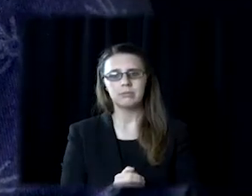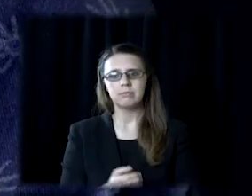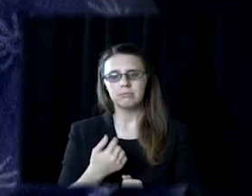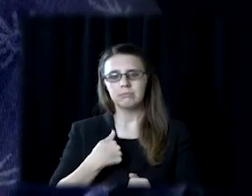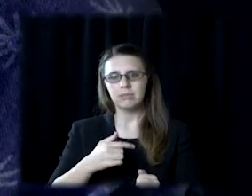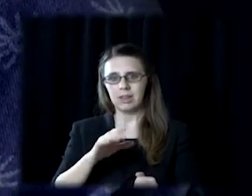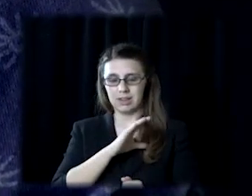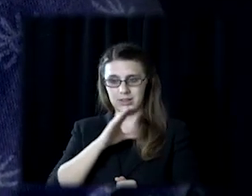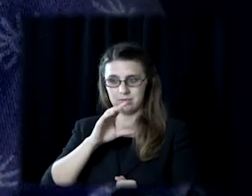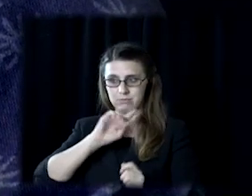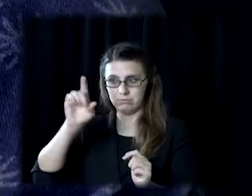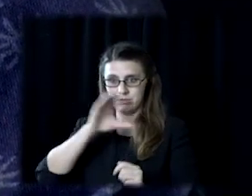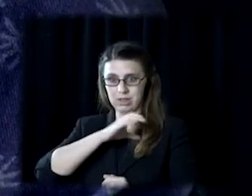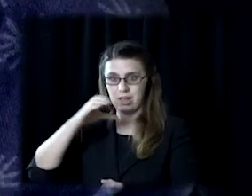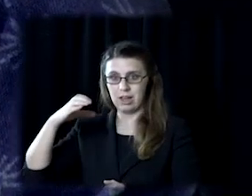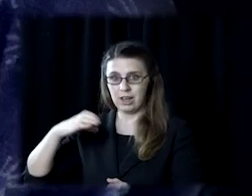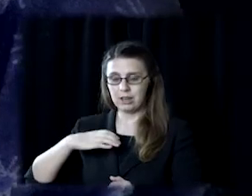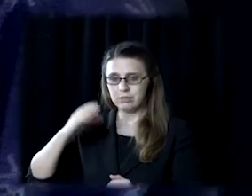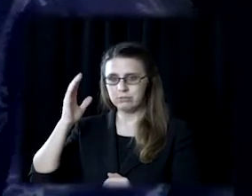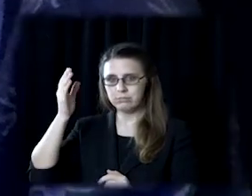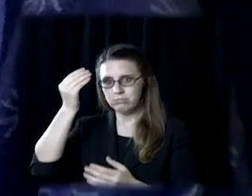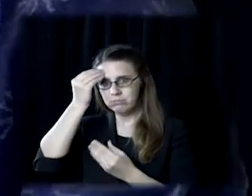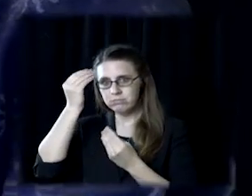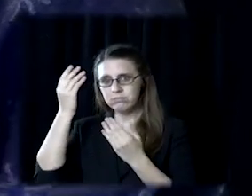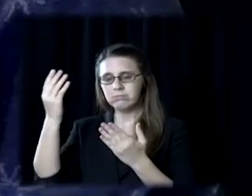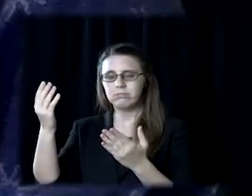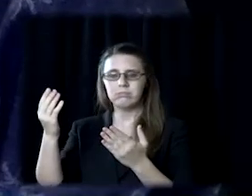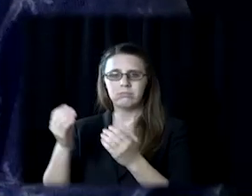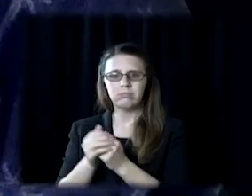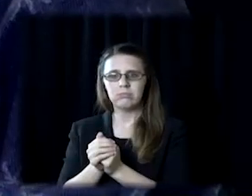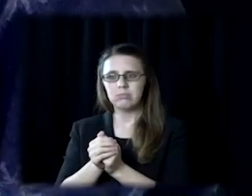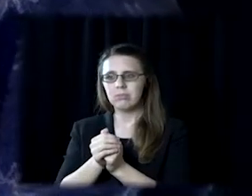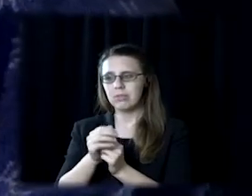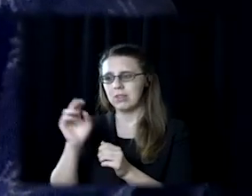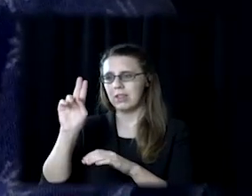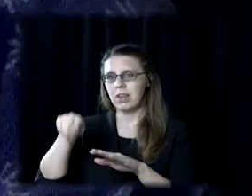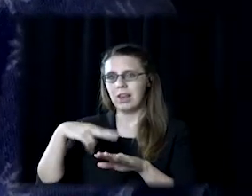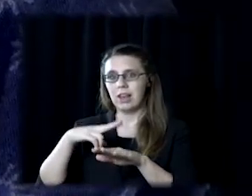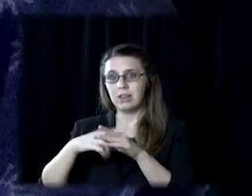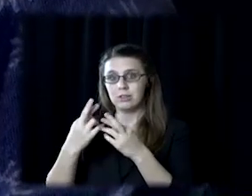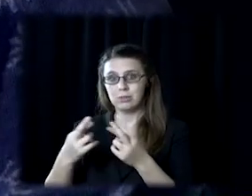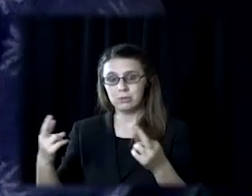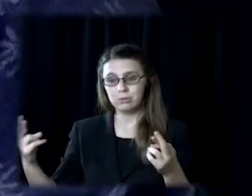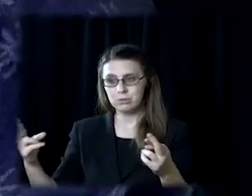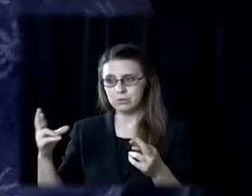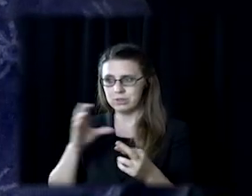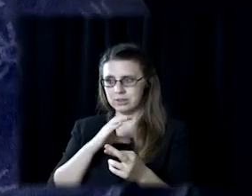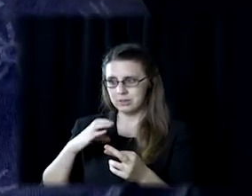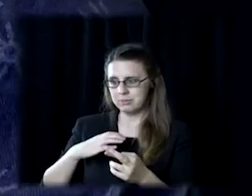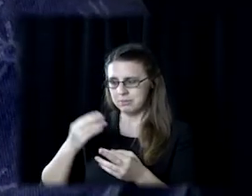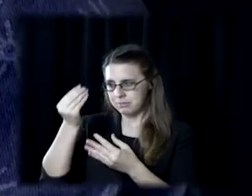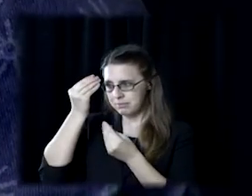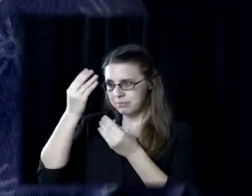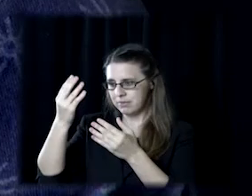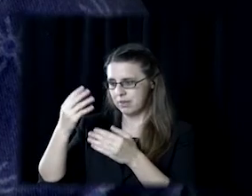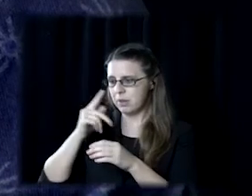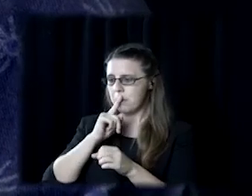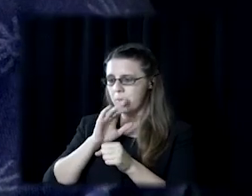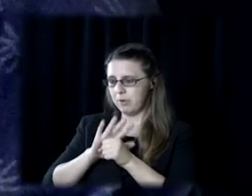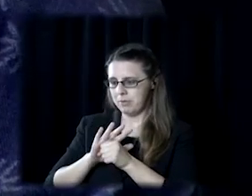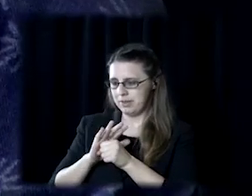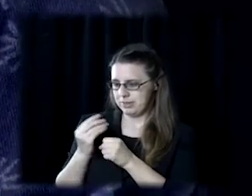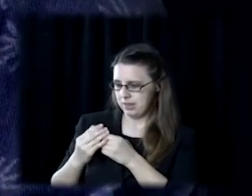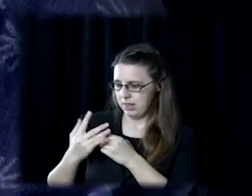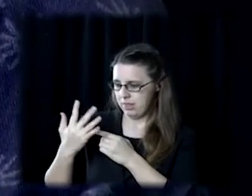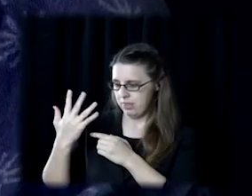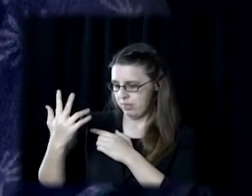Oversight Board to provide an update to the U.S. House of Representatives Natural Resource Committee on the status of PROMESA 3 years after its signing into